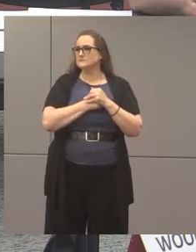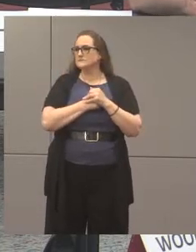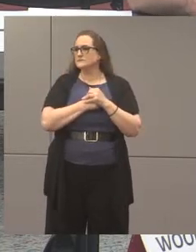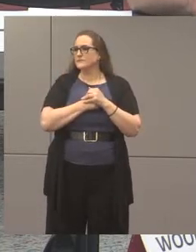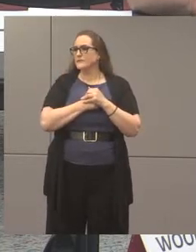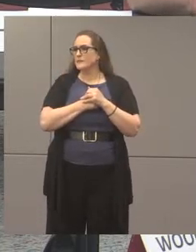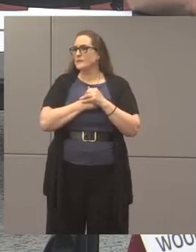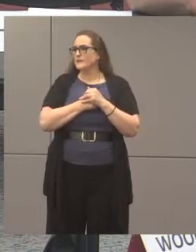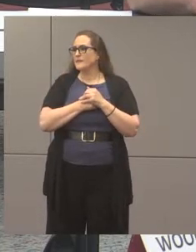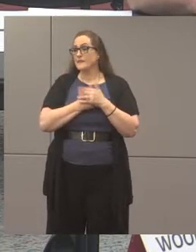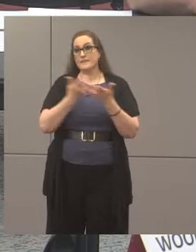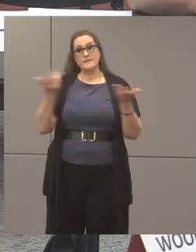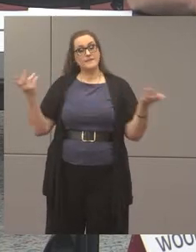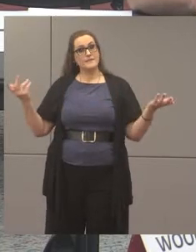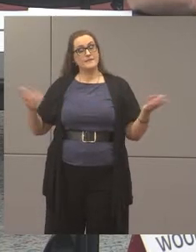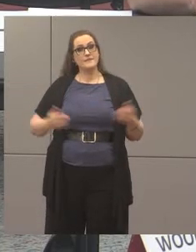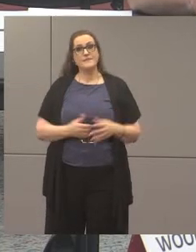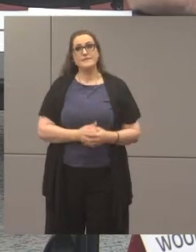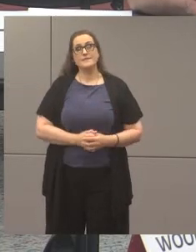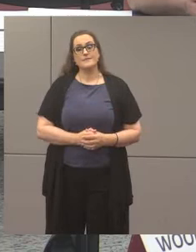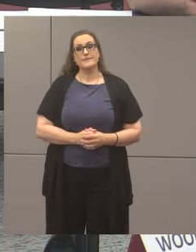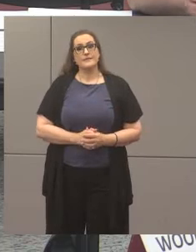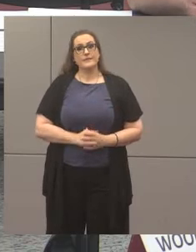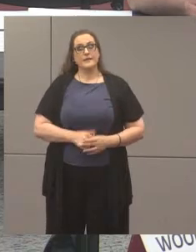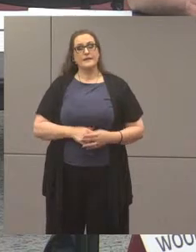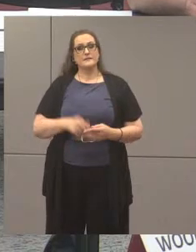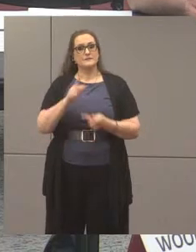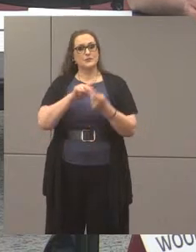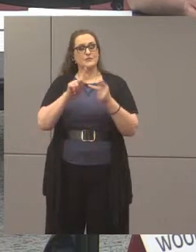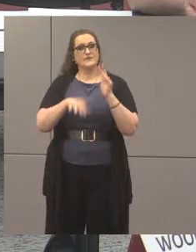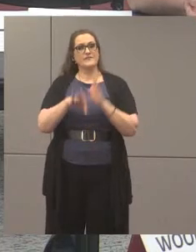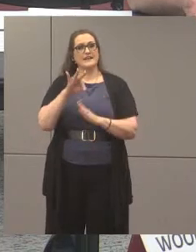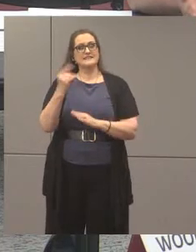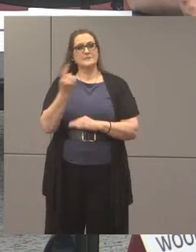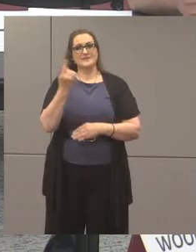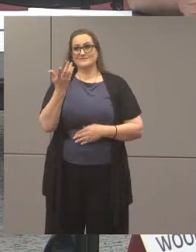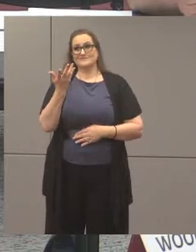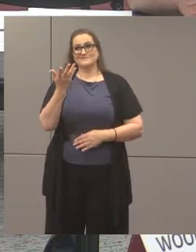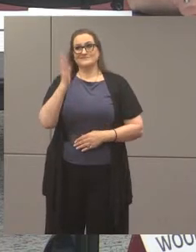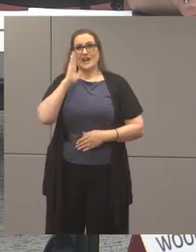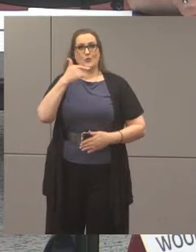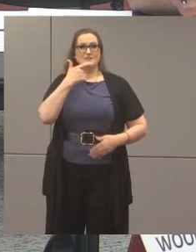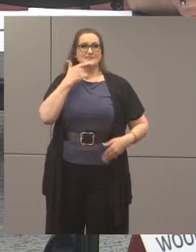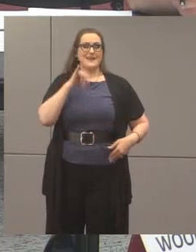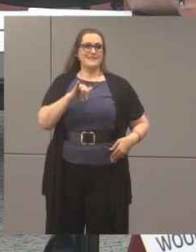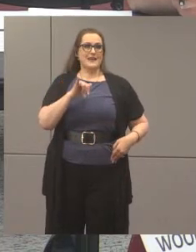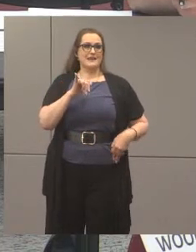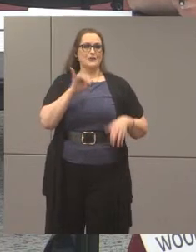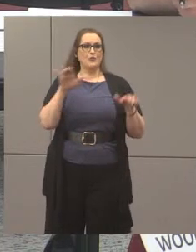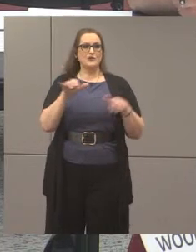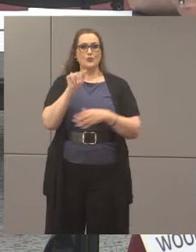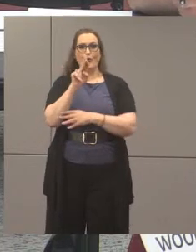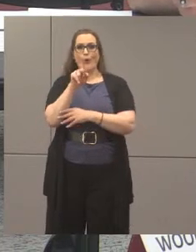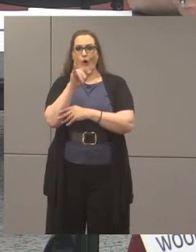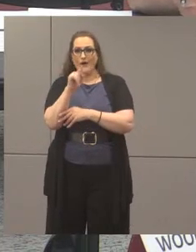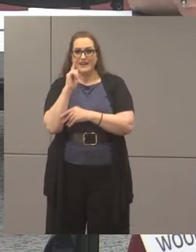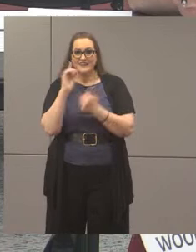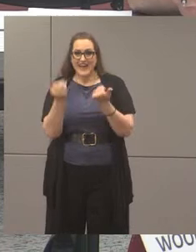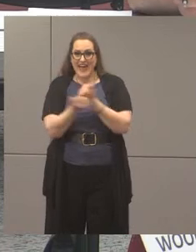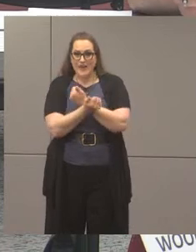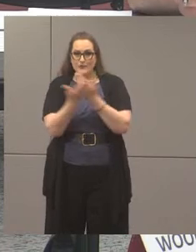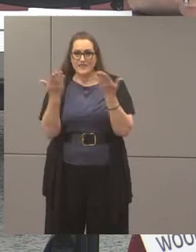And then ideally, we find something, I would say that we do an audit of everything